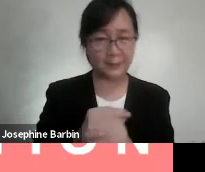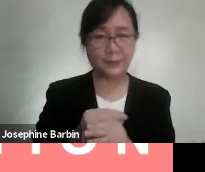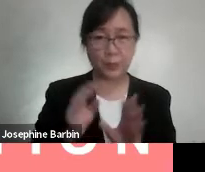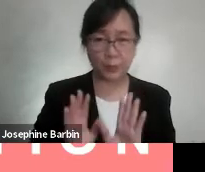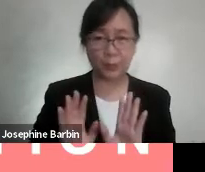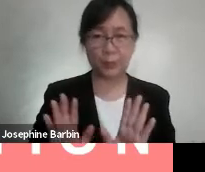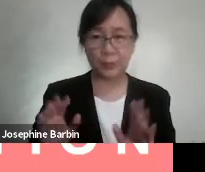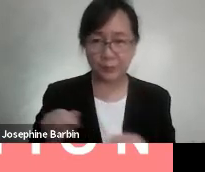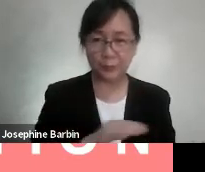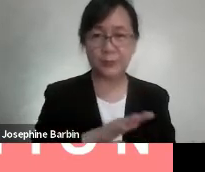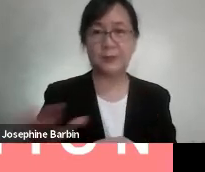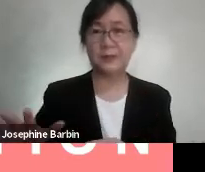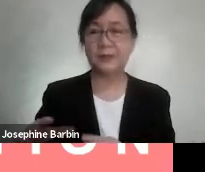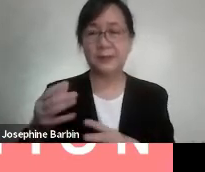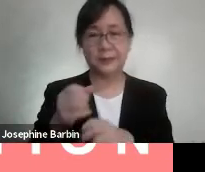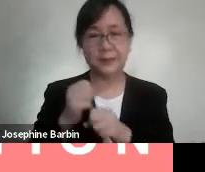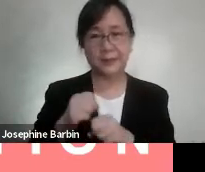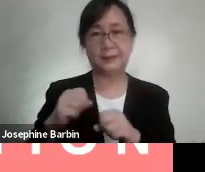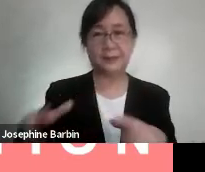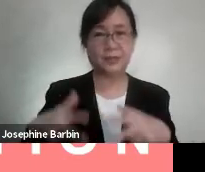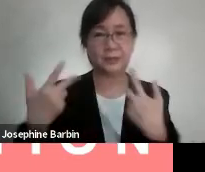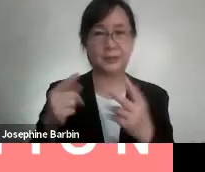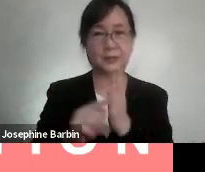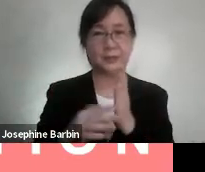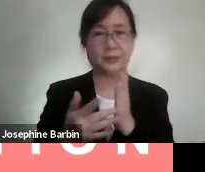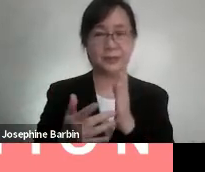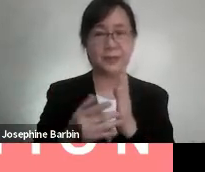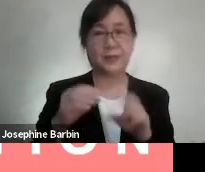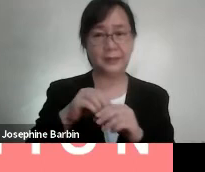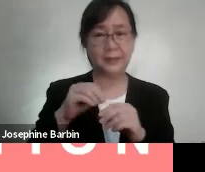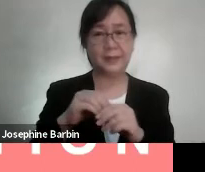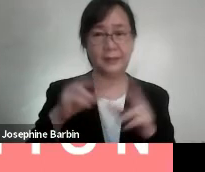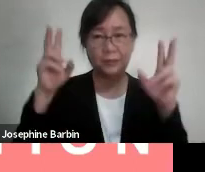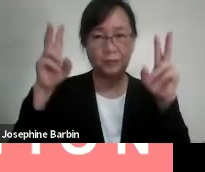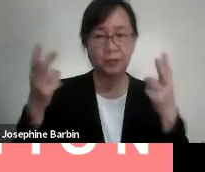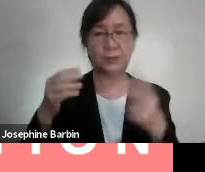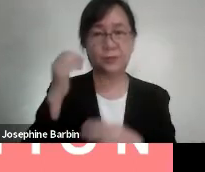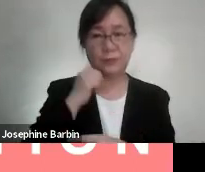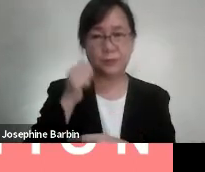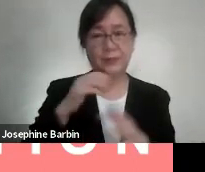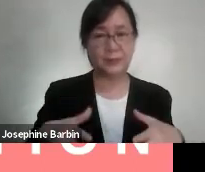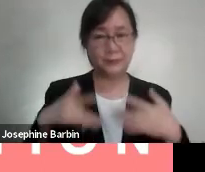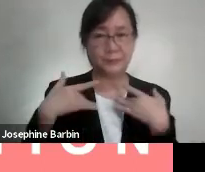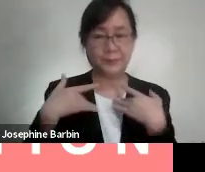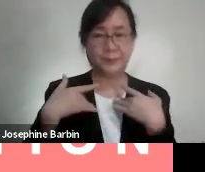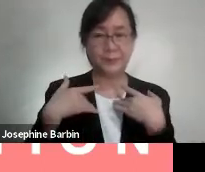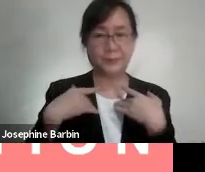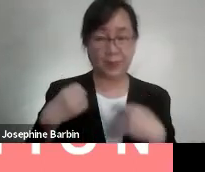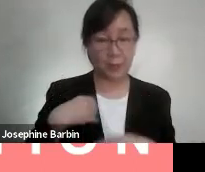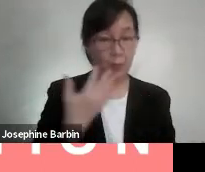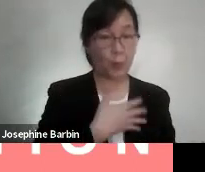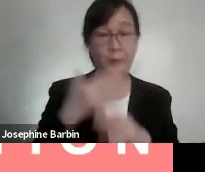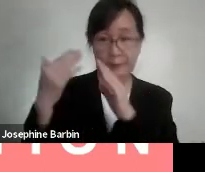the ways that they pick up and use digital technology in the context of their everyday lives. It's our